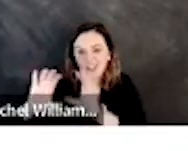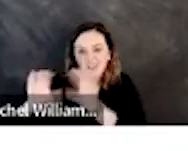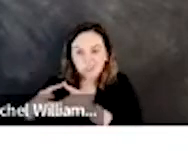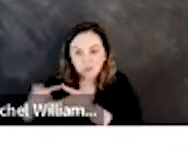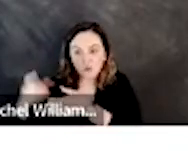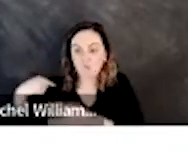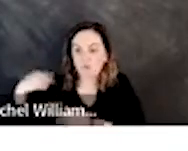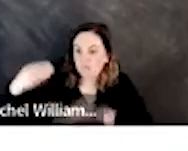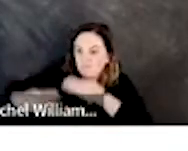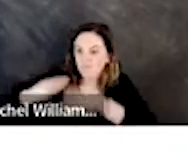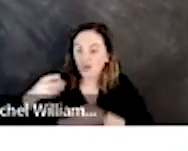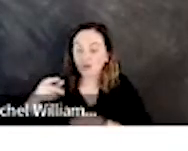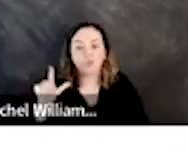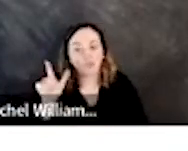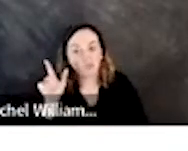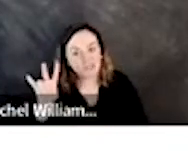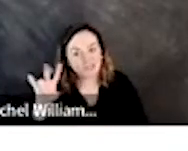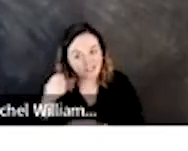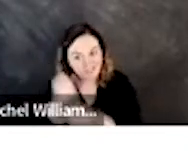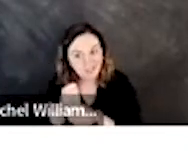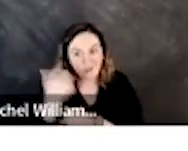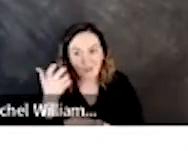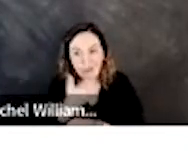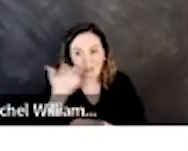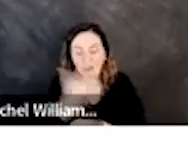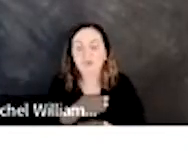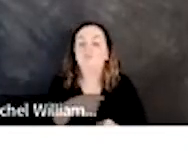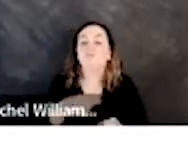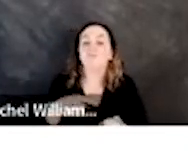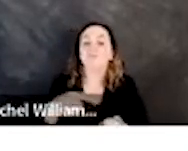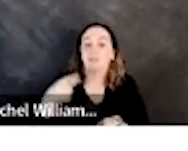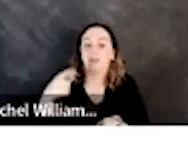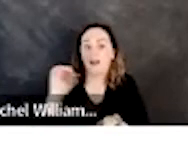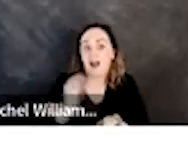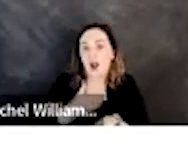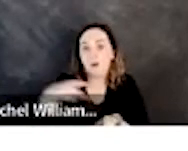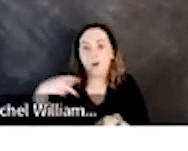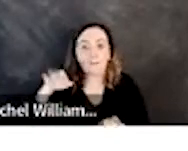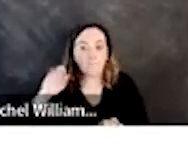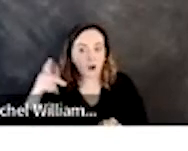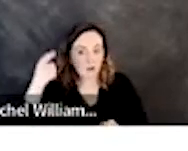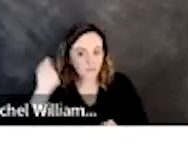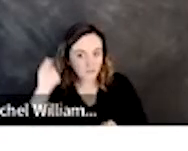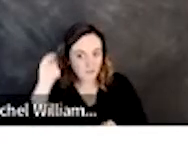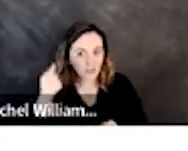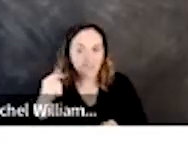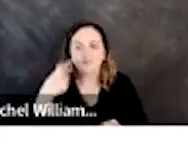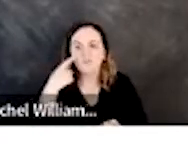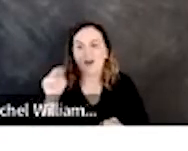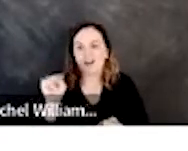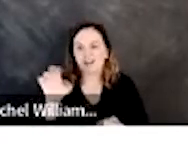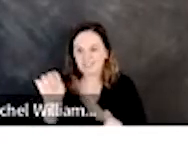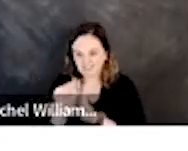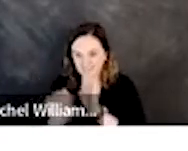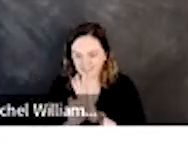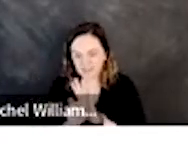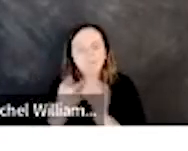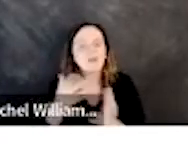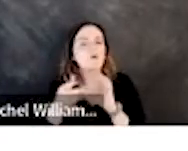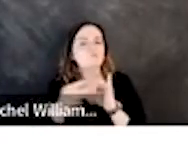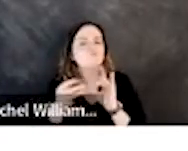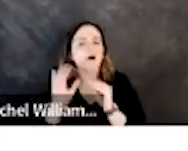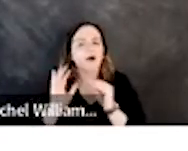of Park Scholars at NC State. Go Wolfpack! I would like to tell you about the Park